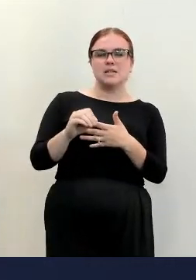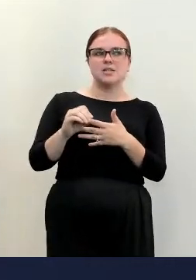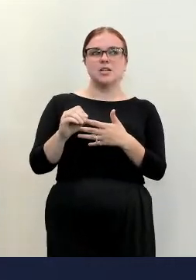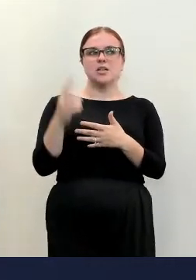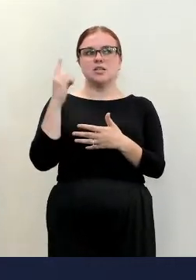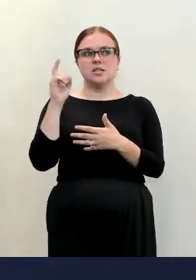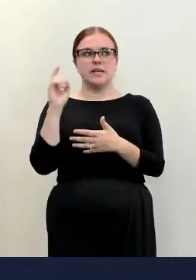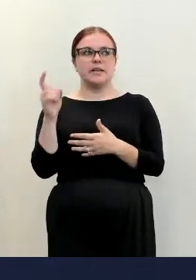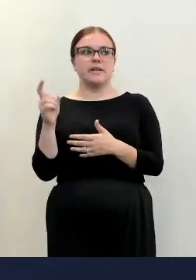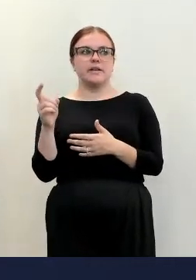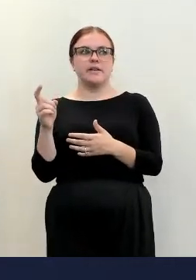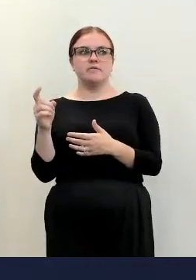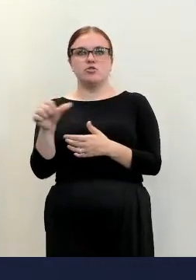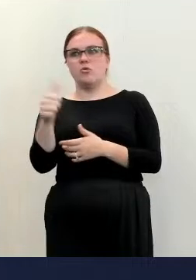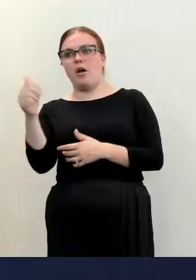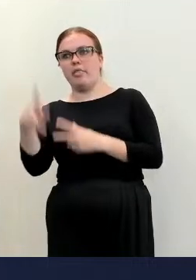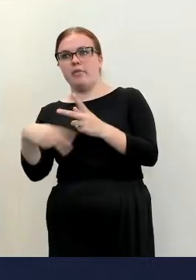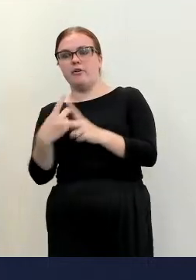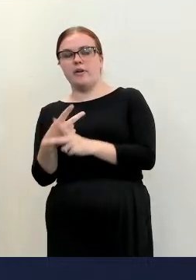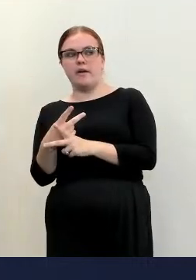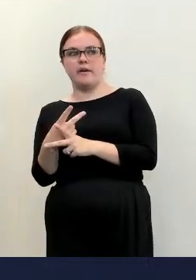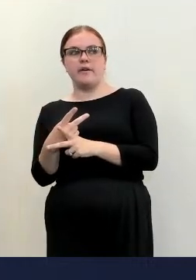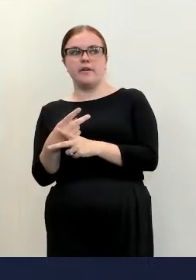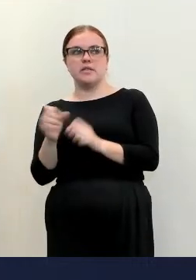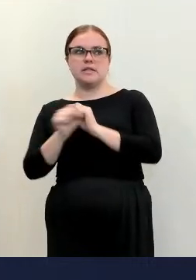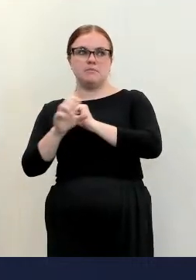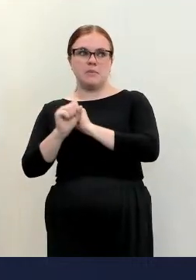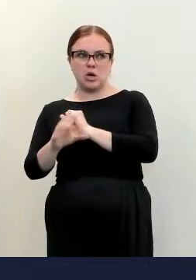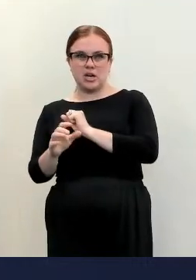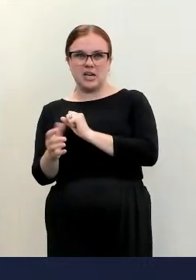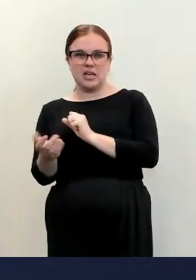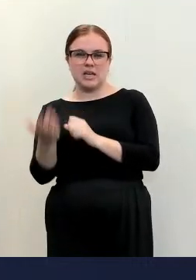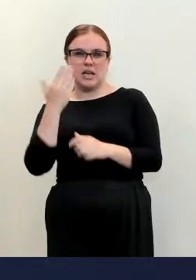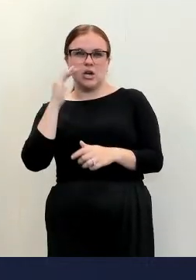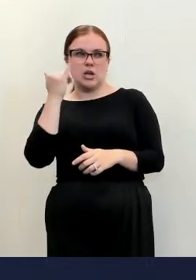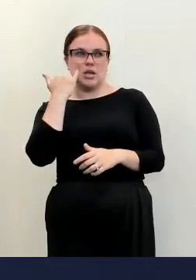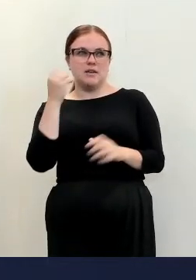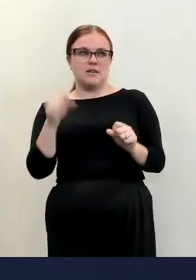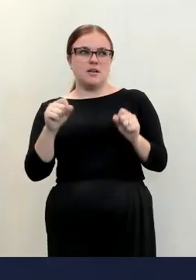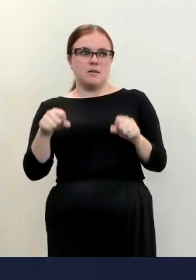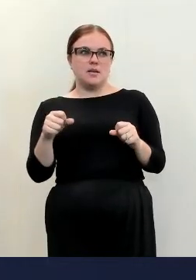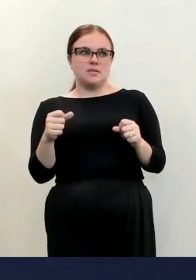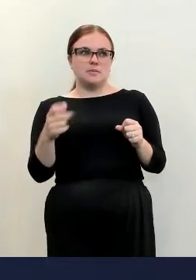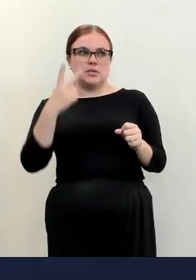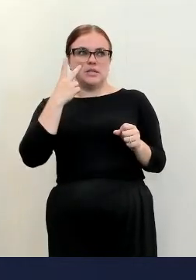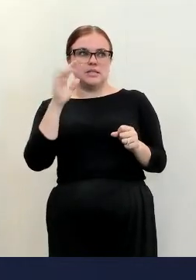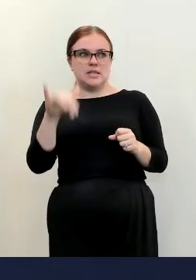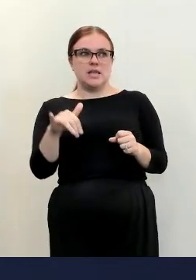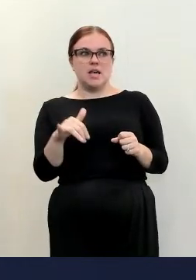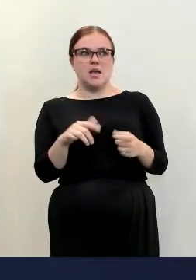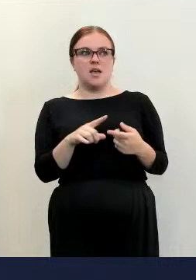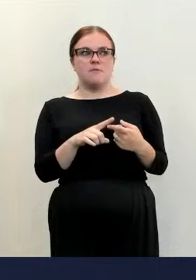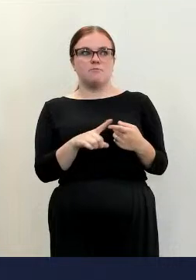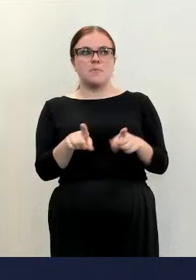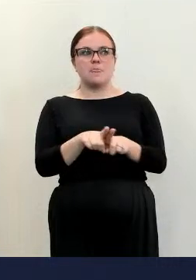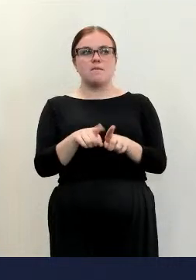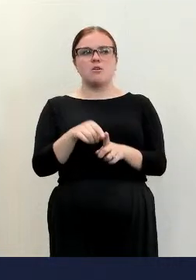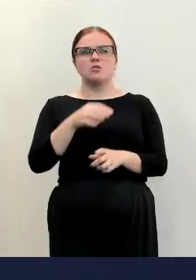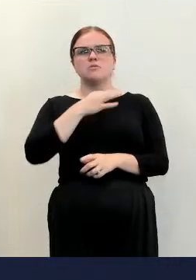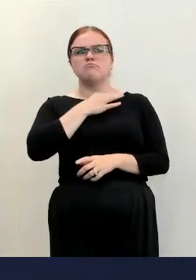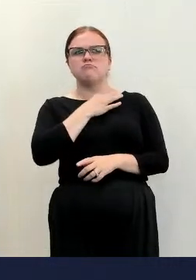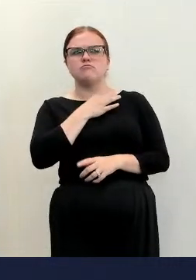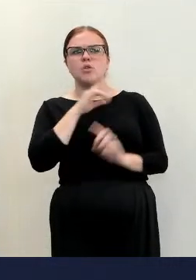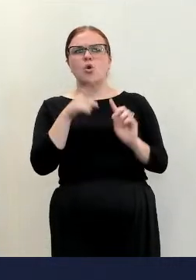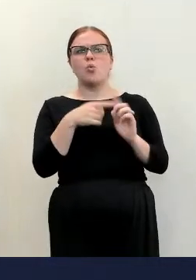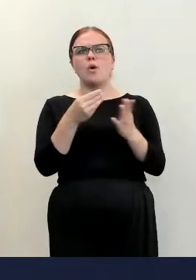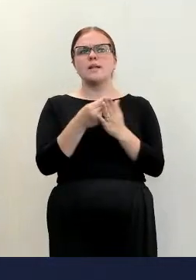devote to other forms of marketing and advertising. I don't know if it's possible to get that breakdown. I was also interested to know when